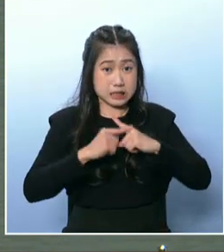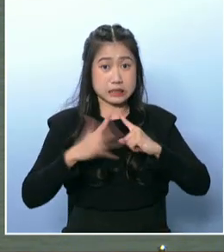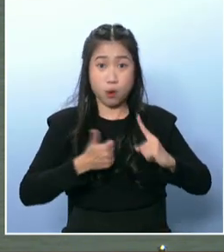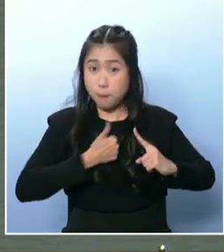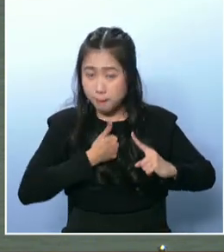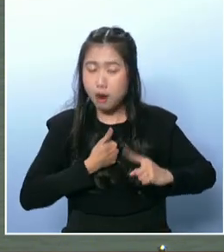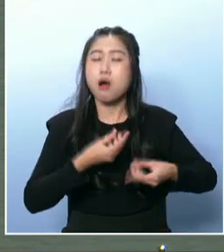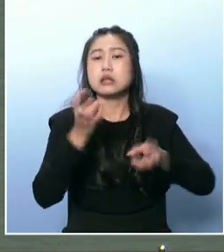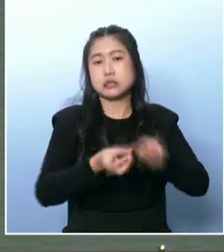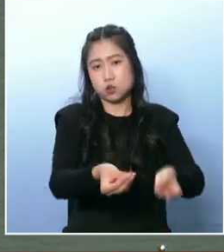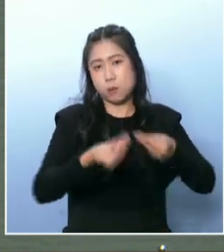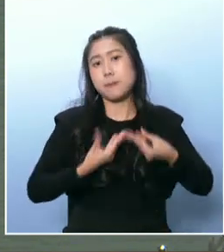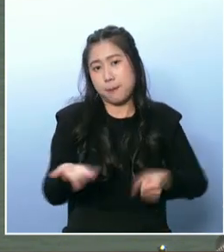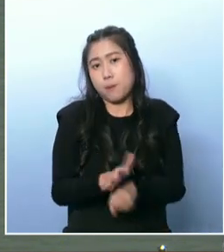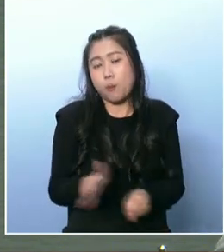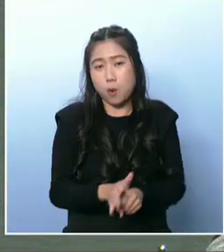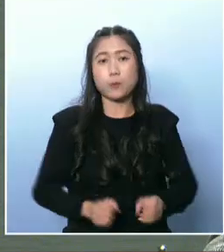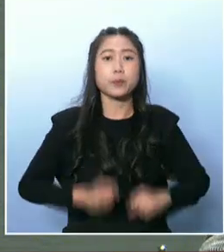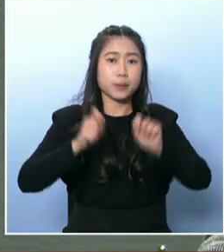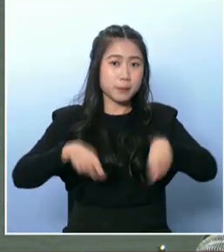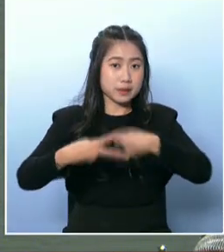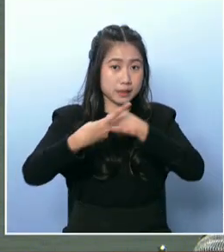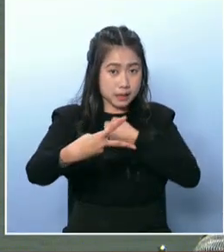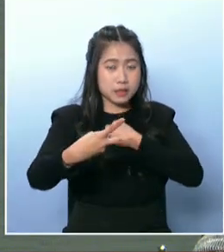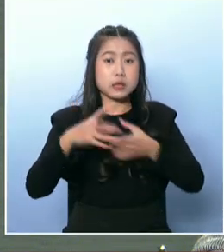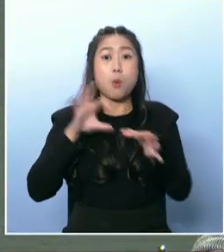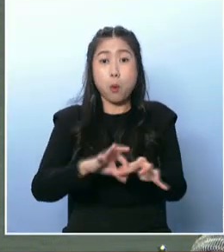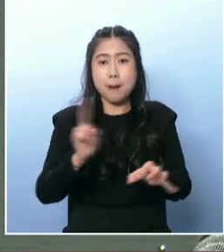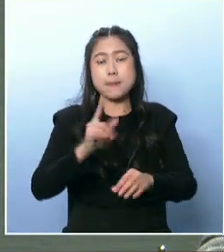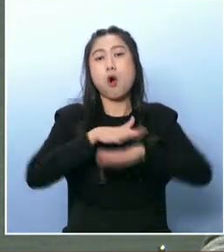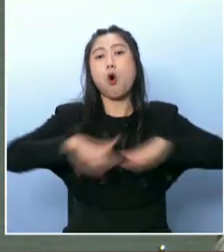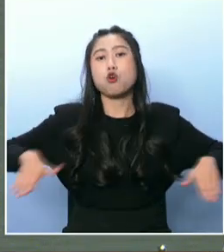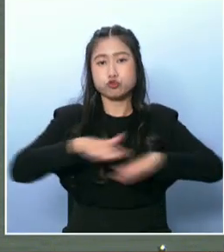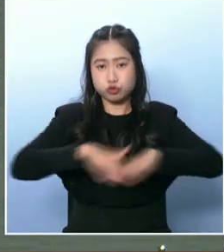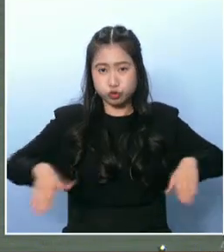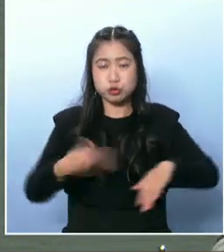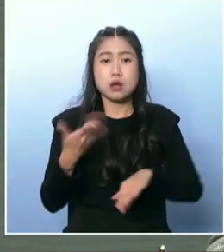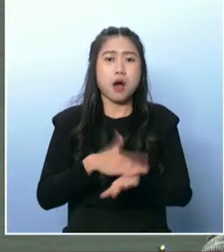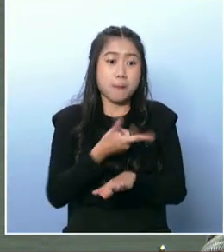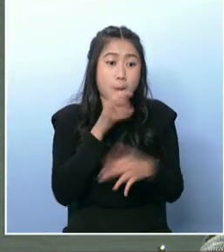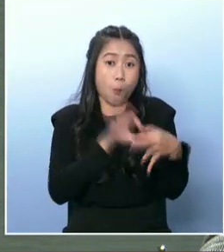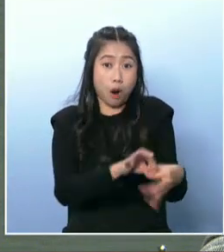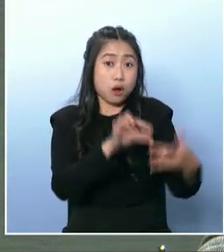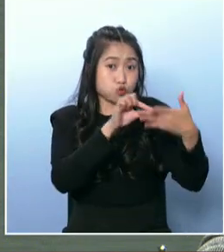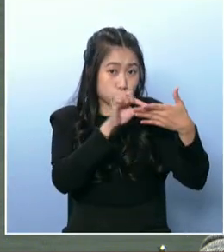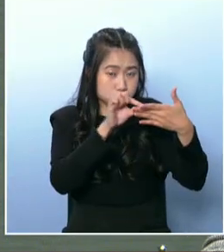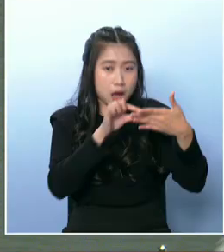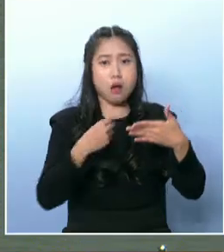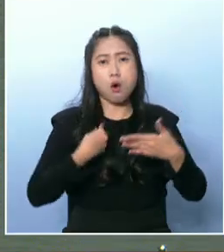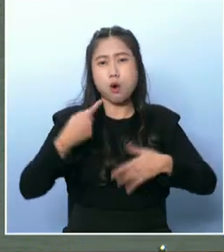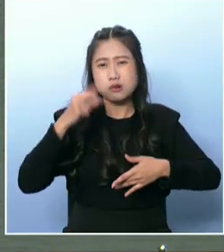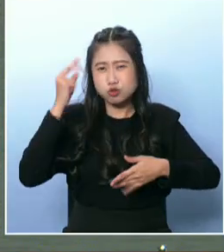whether there is a big gap and shortage of staff. The second question is about safety. We are now talking